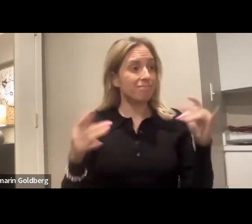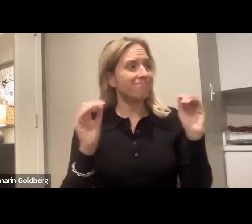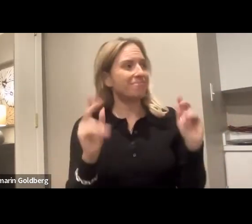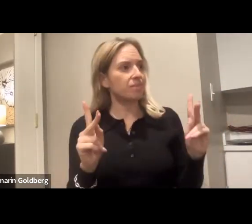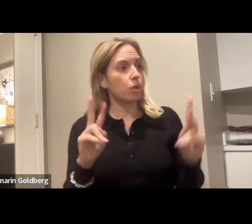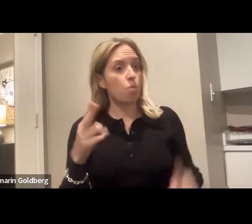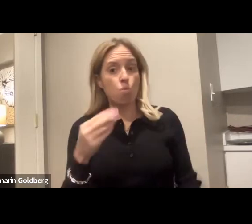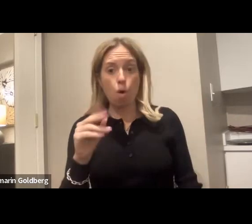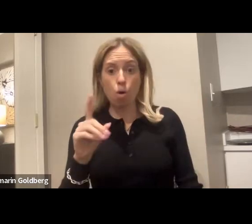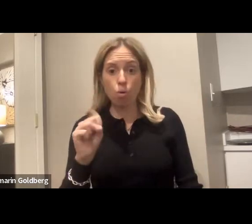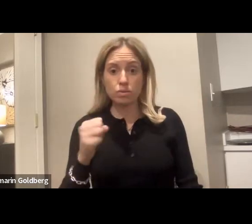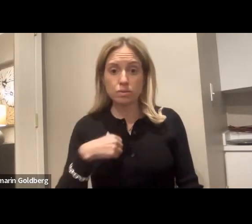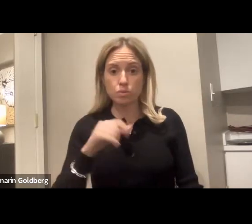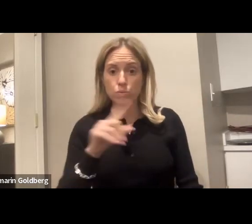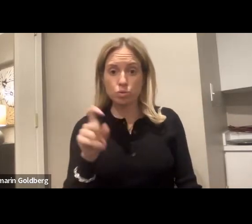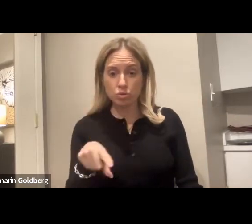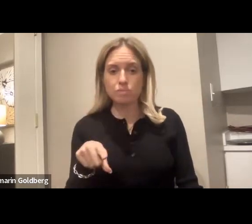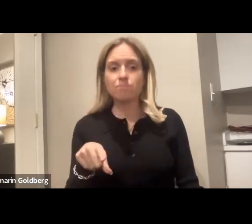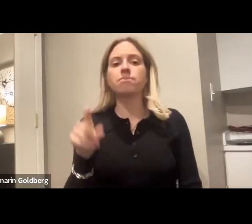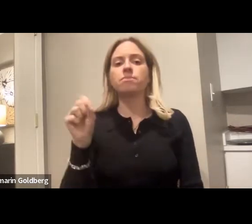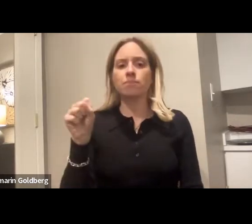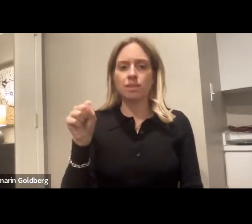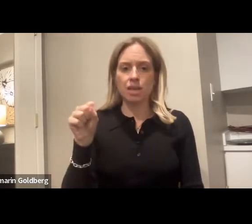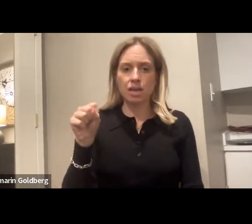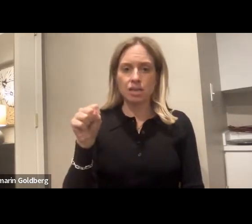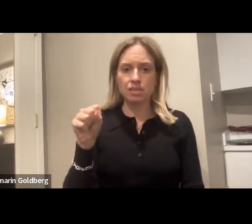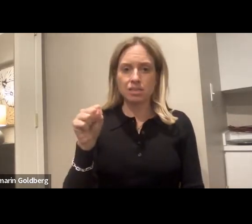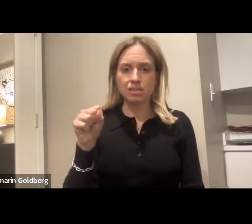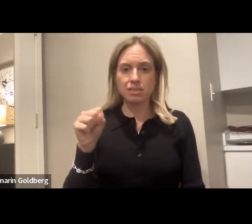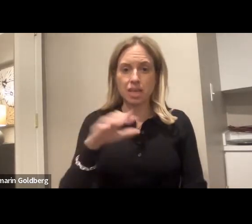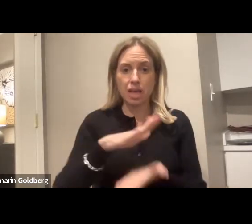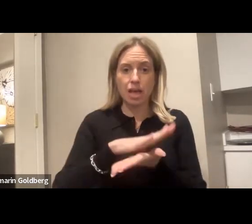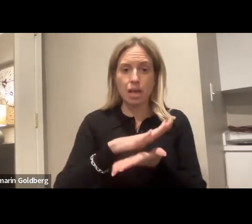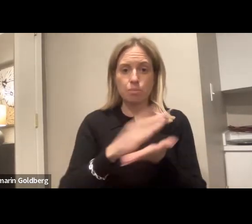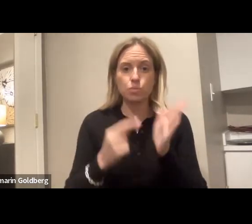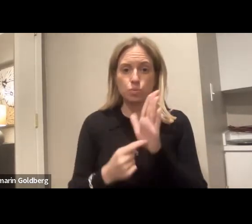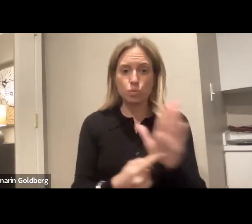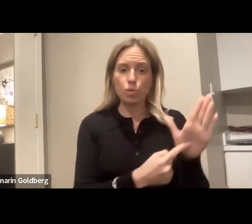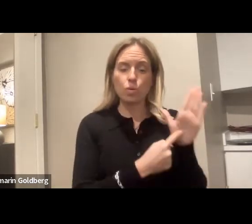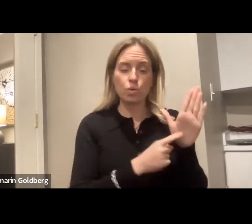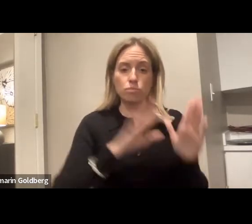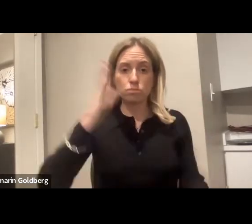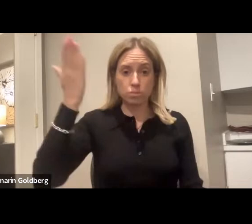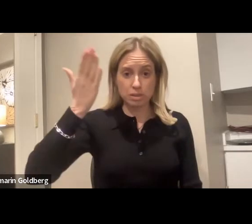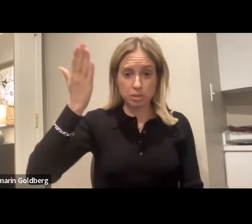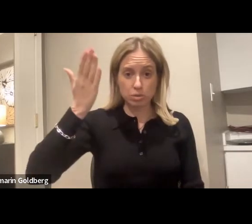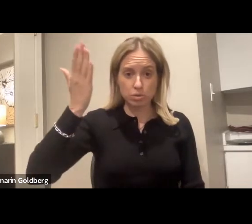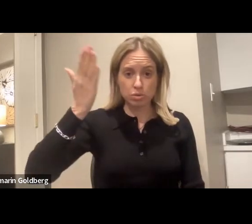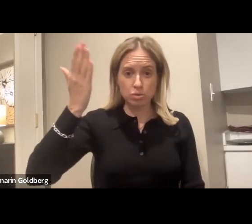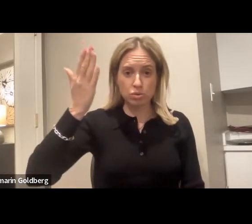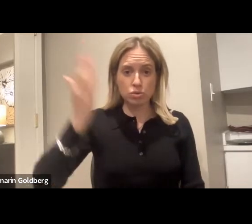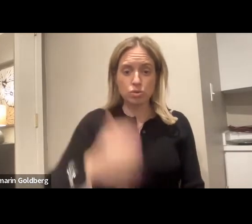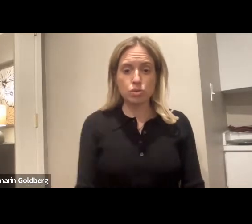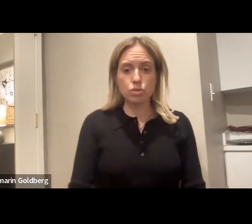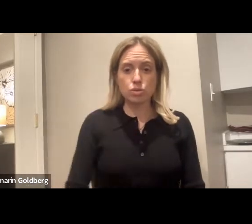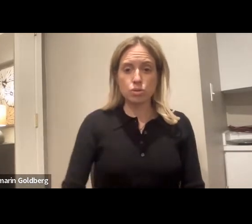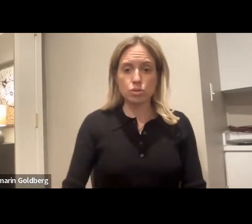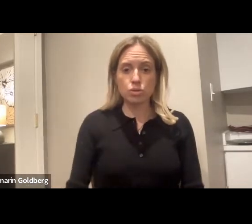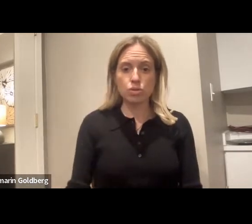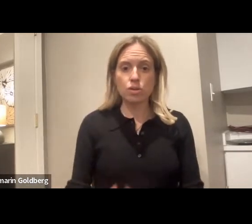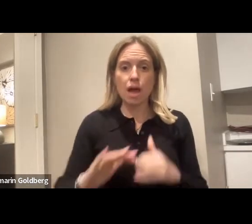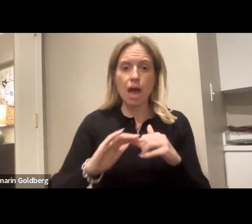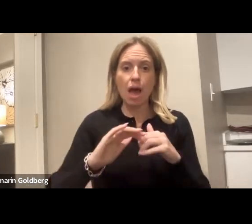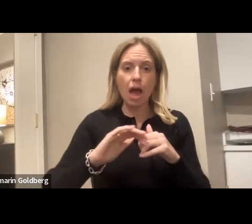had a question? Yes, the academy that you showed on your presentation, how are the